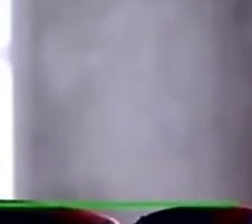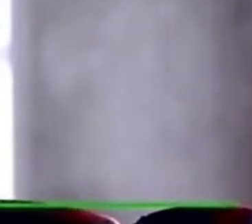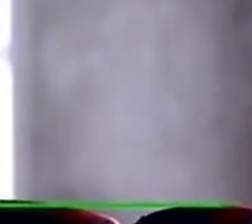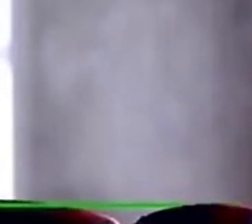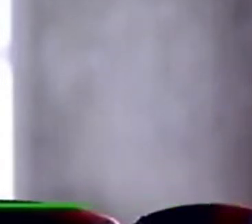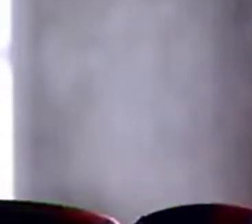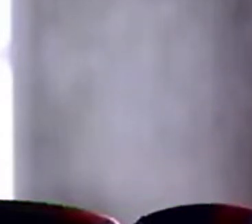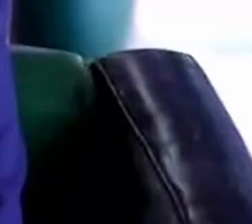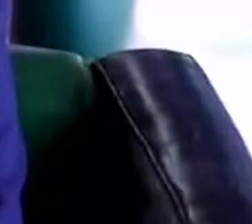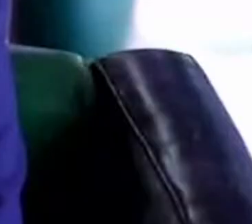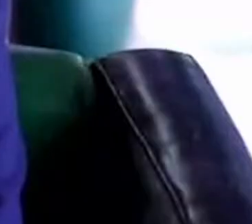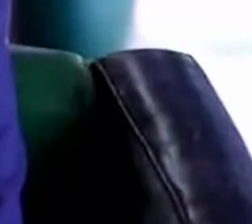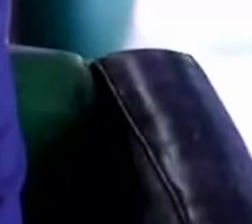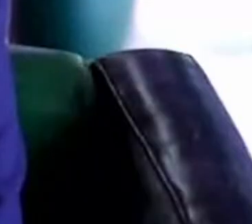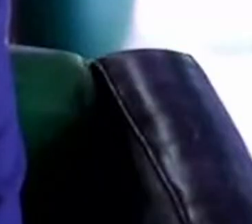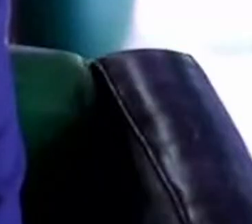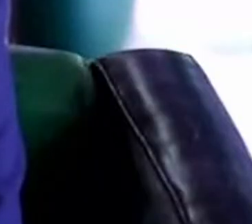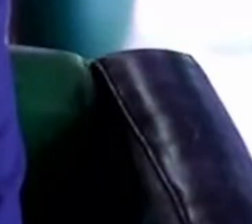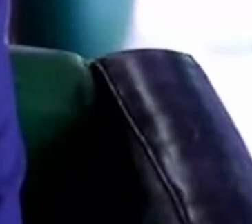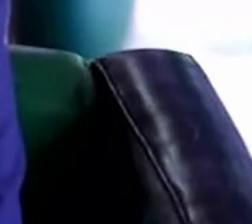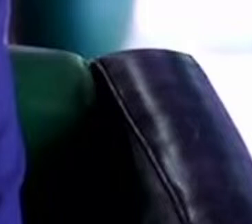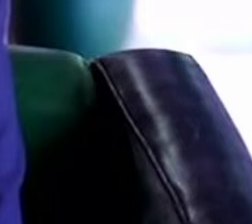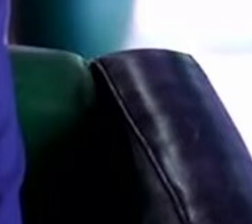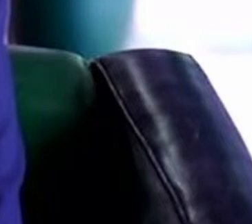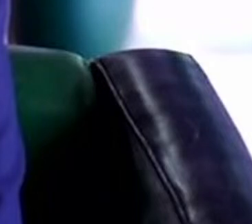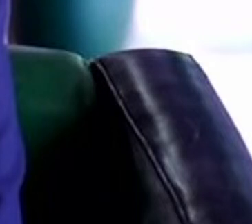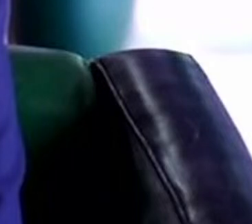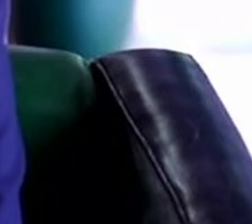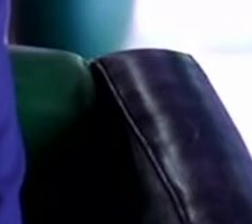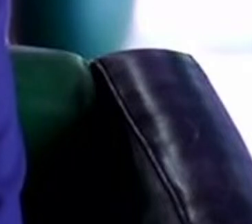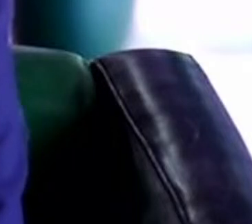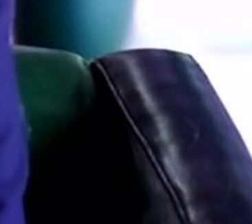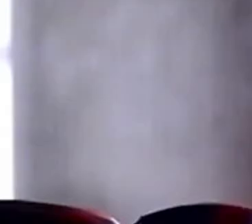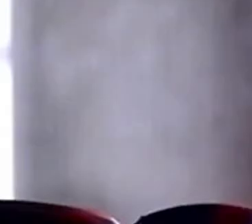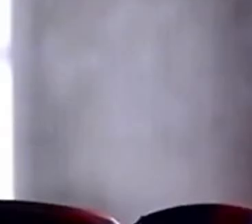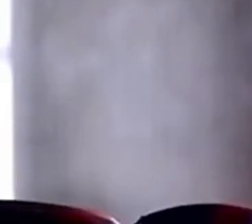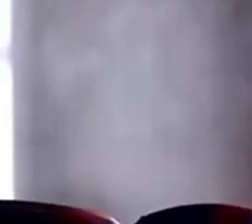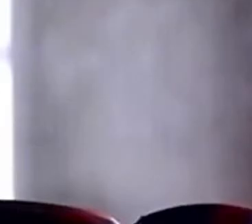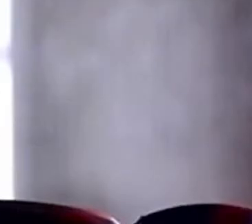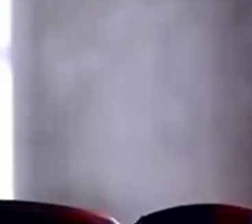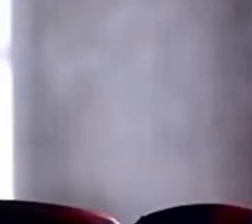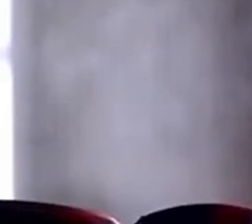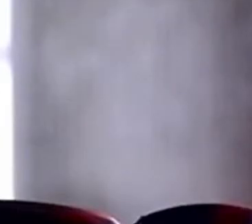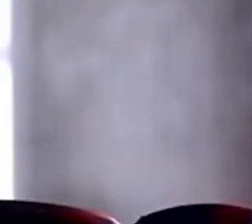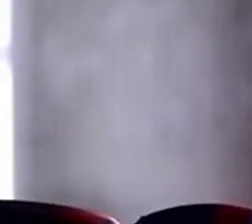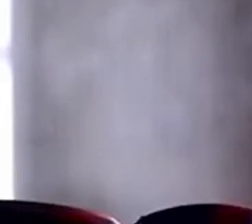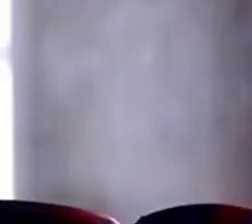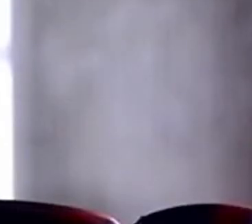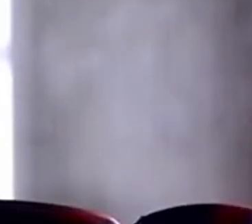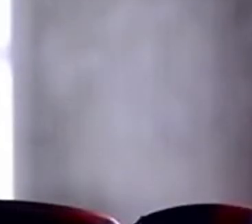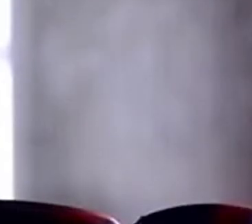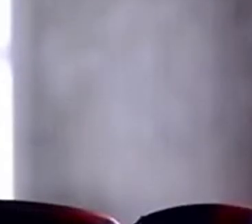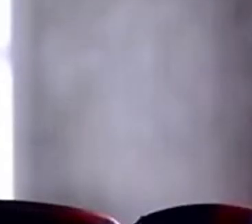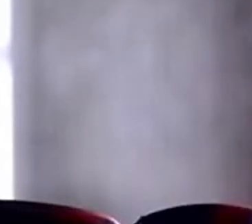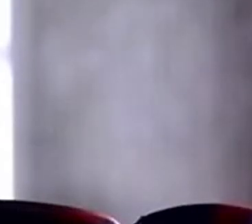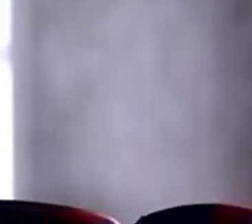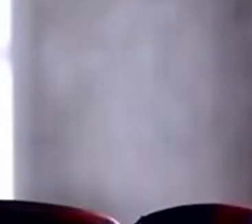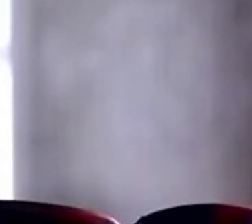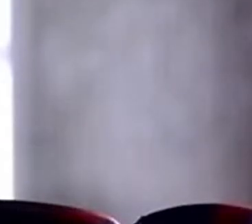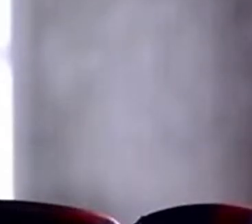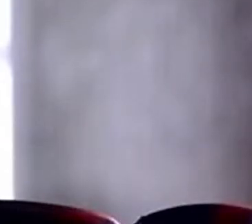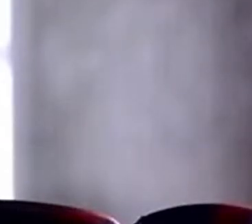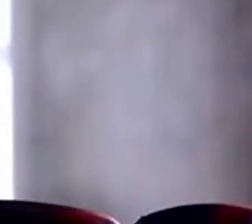on board to stand. And how was it when you won? Well, of course, it was something that